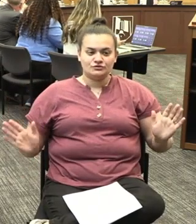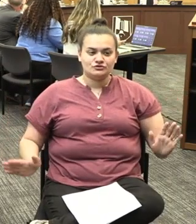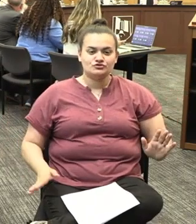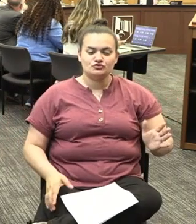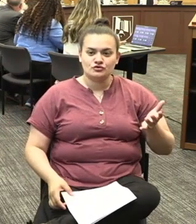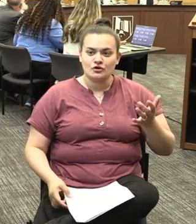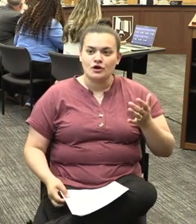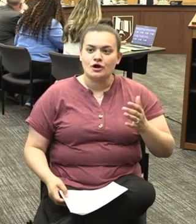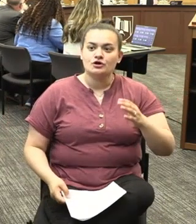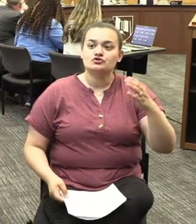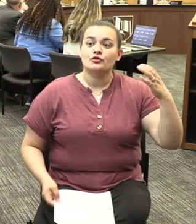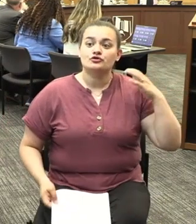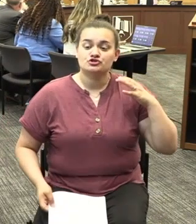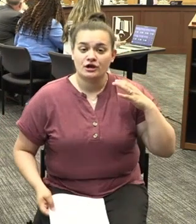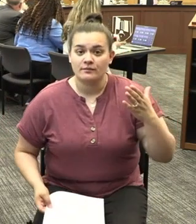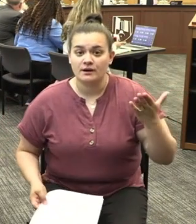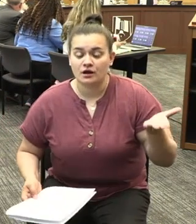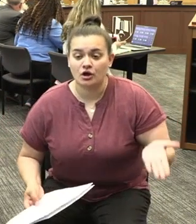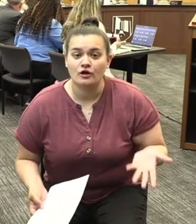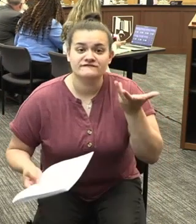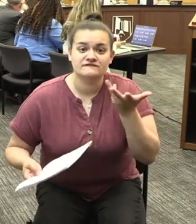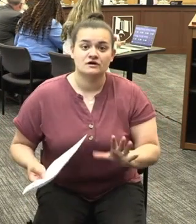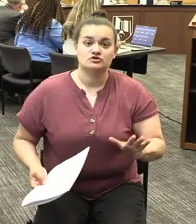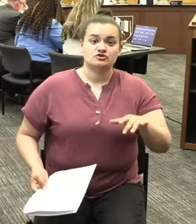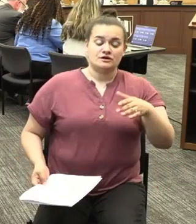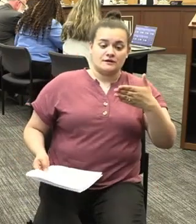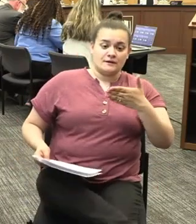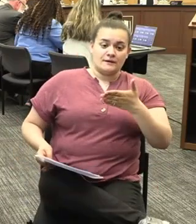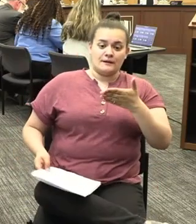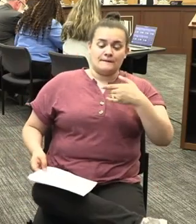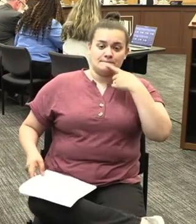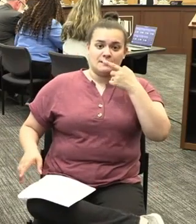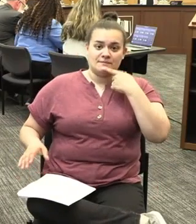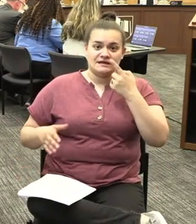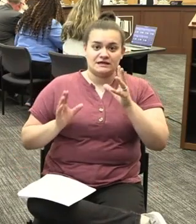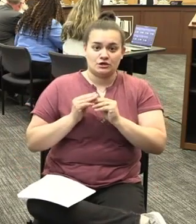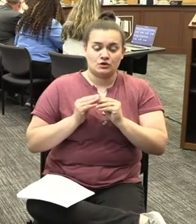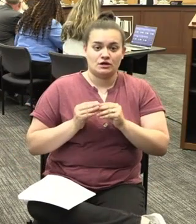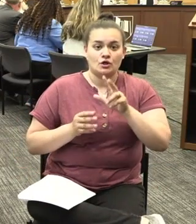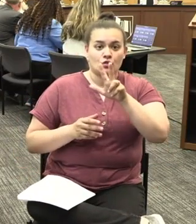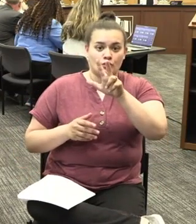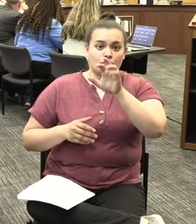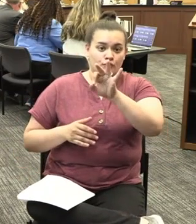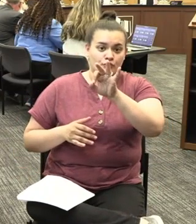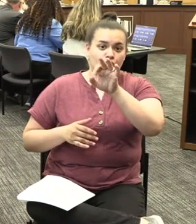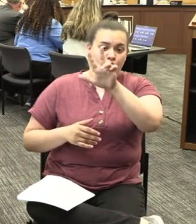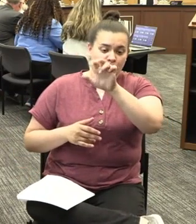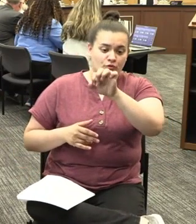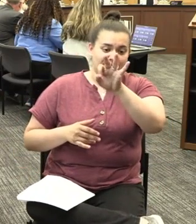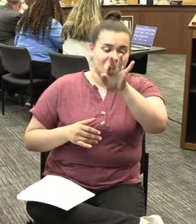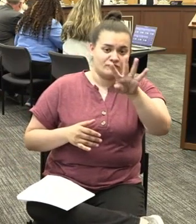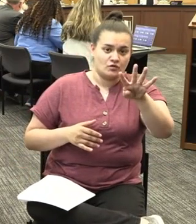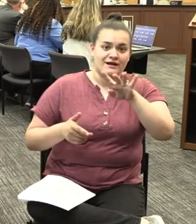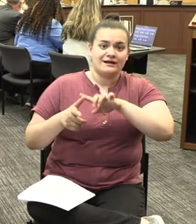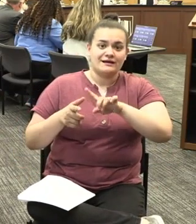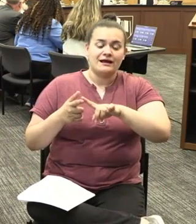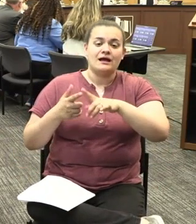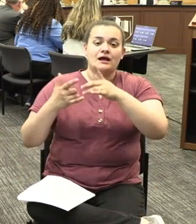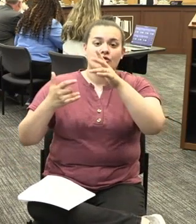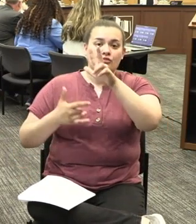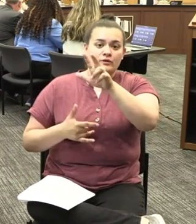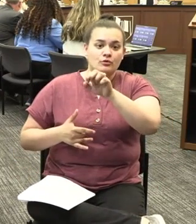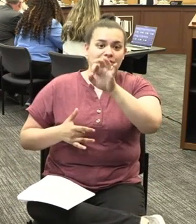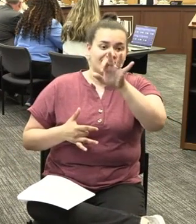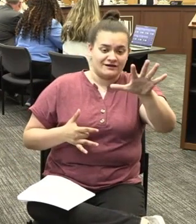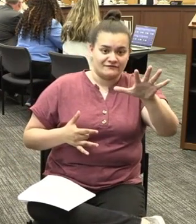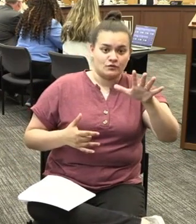to. the chairman closes the public hearing with item 3.94. Now we're on 3.95, motion to return to regular session. Who's making the